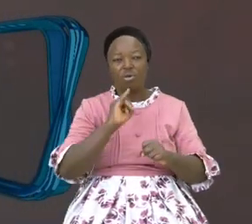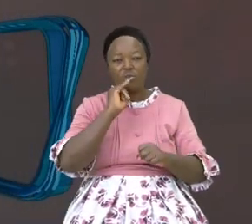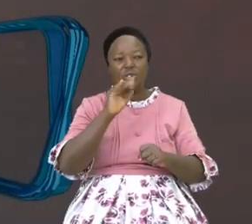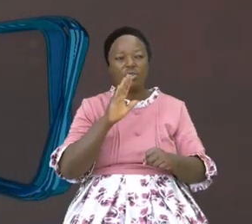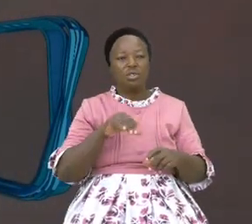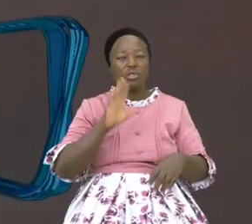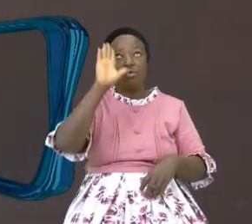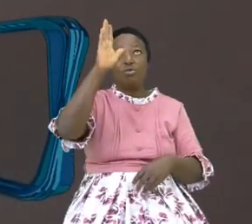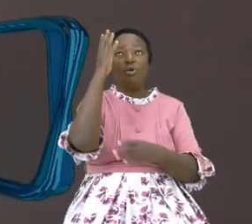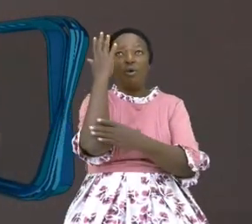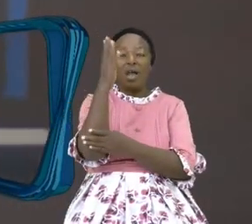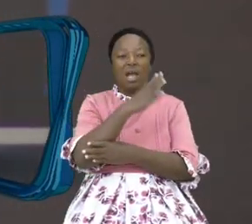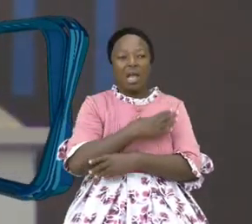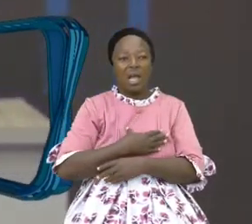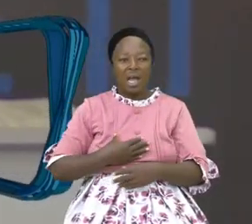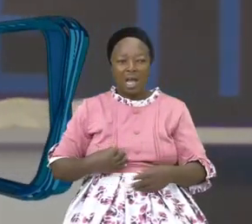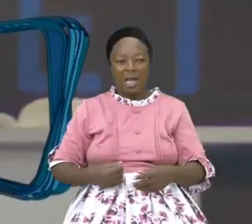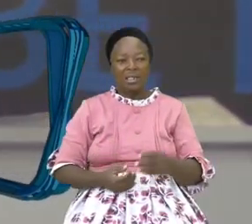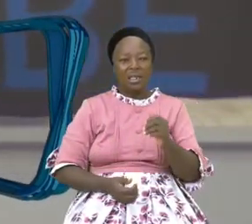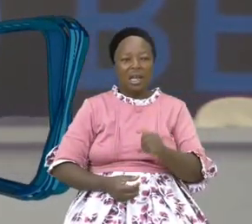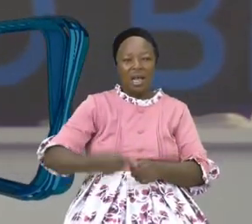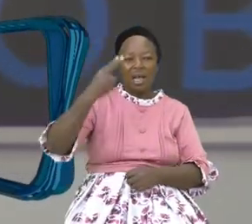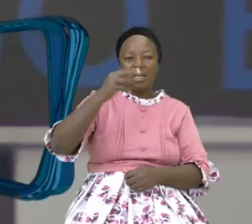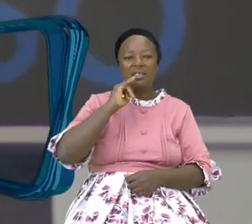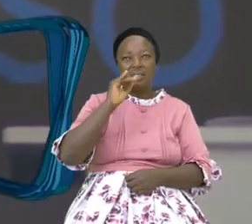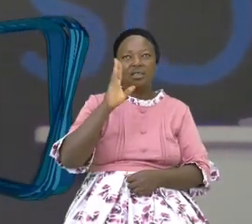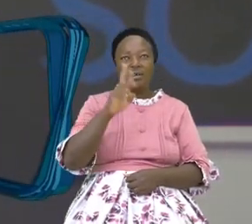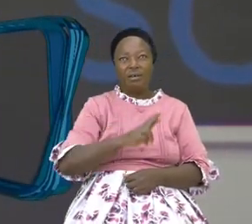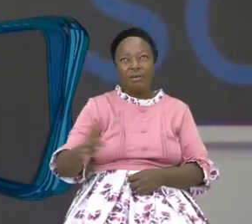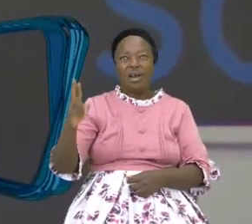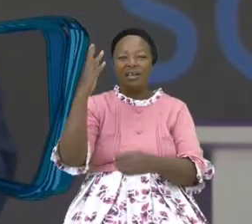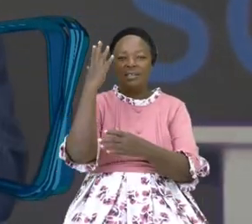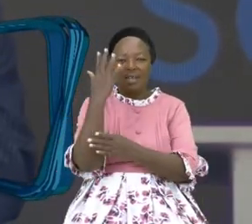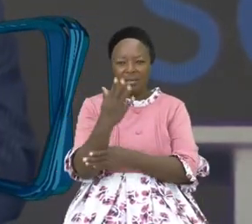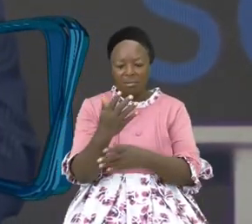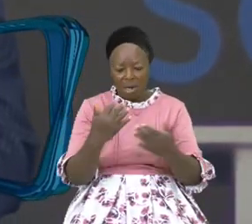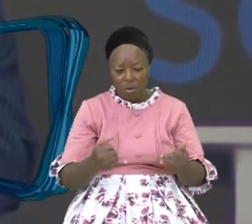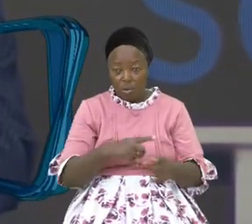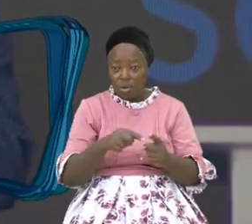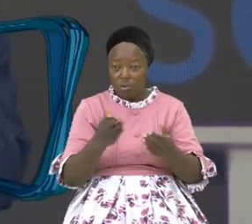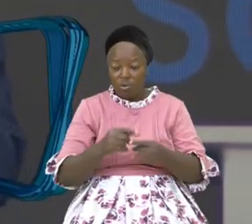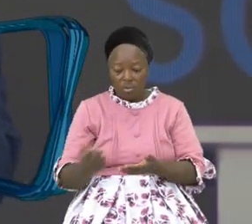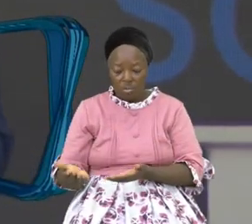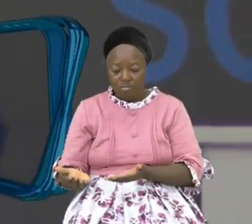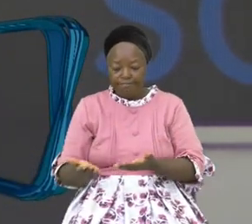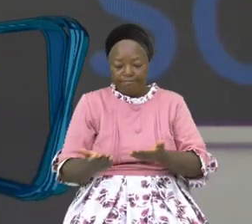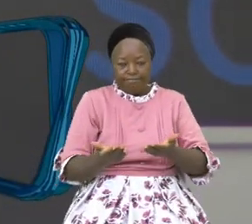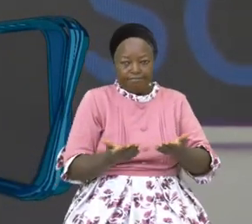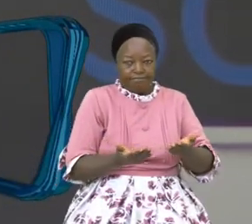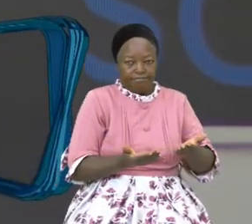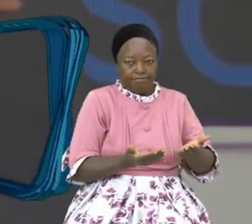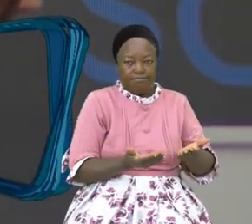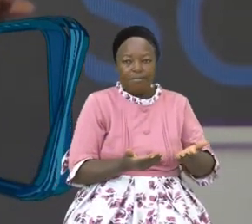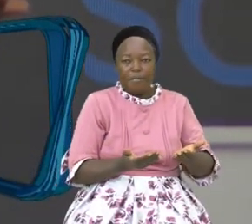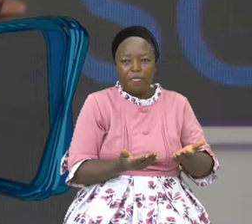thy right hand. Now, when you want to carry a load, it depends